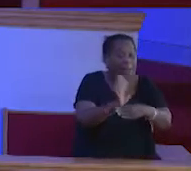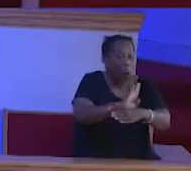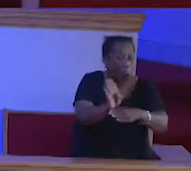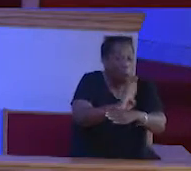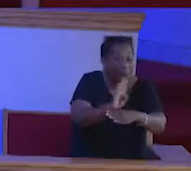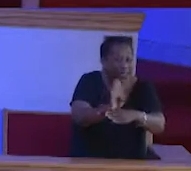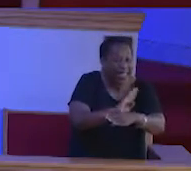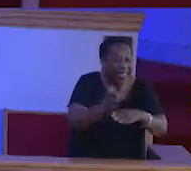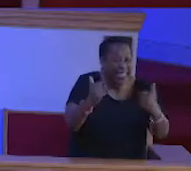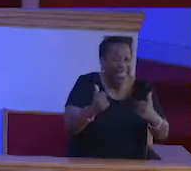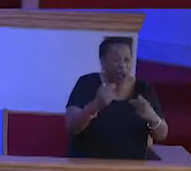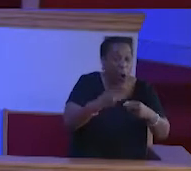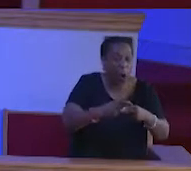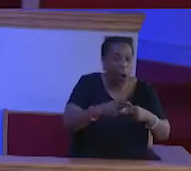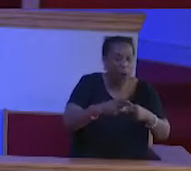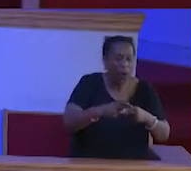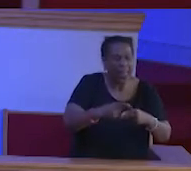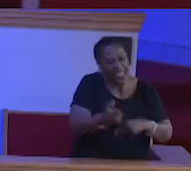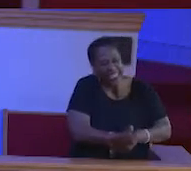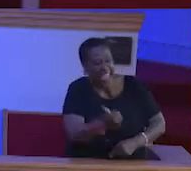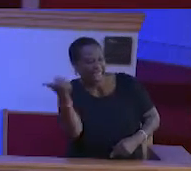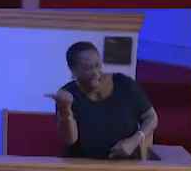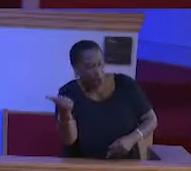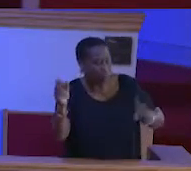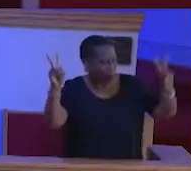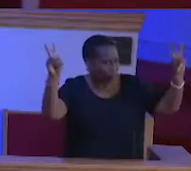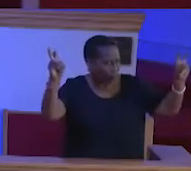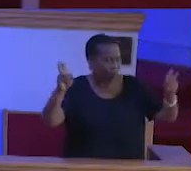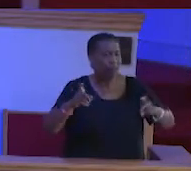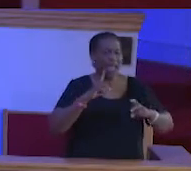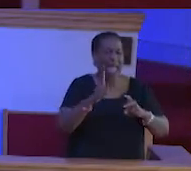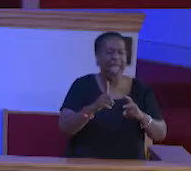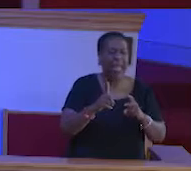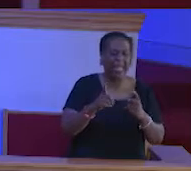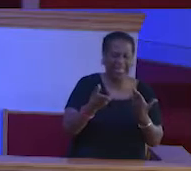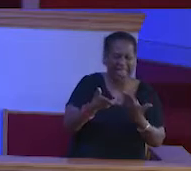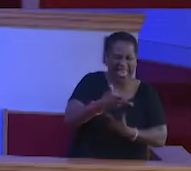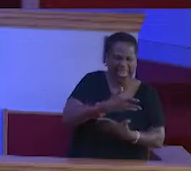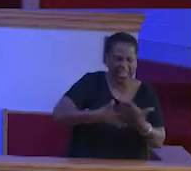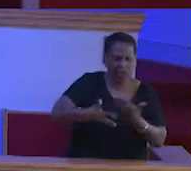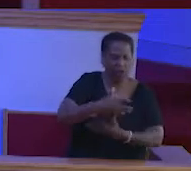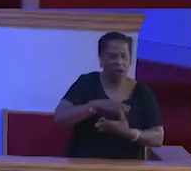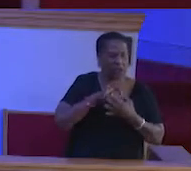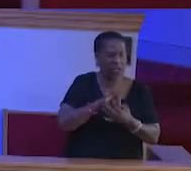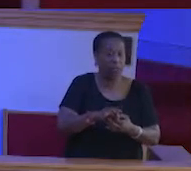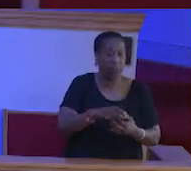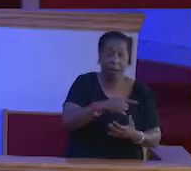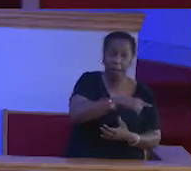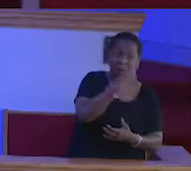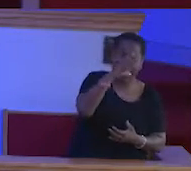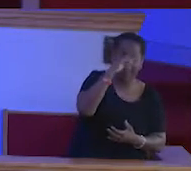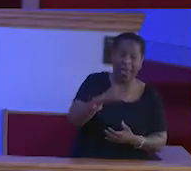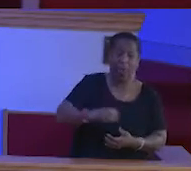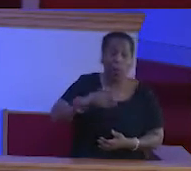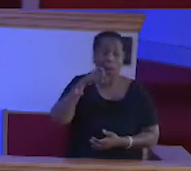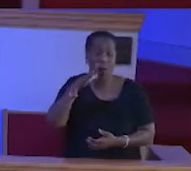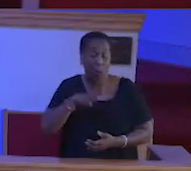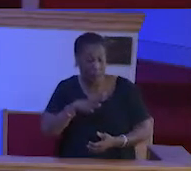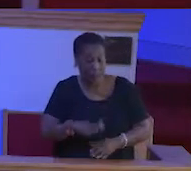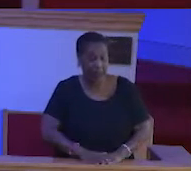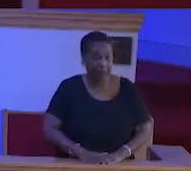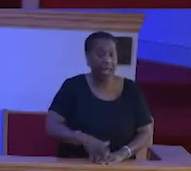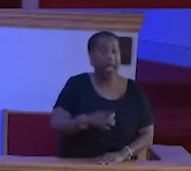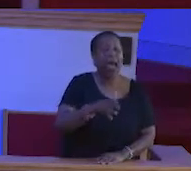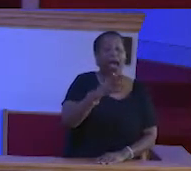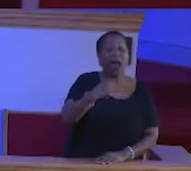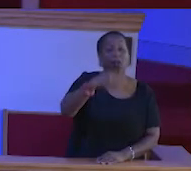now called Get Out, and it deals with an interracial relationship between a black man and a white woman. And this